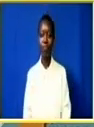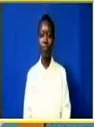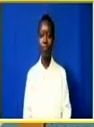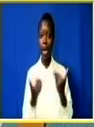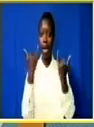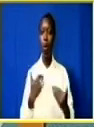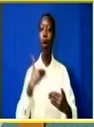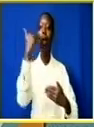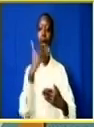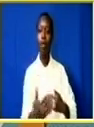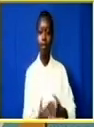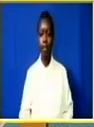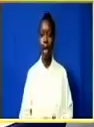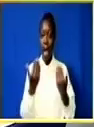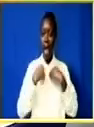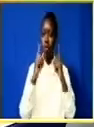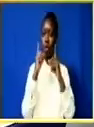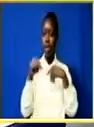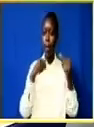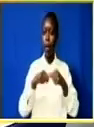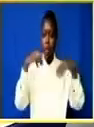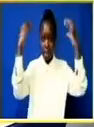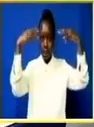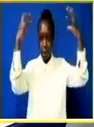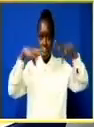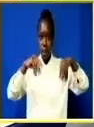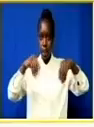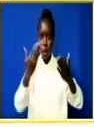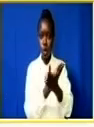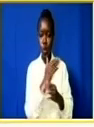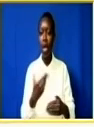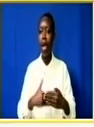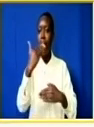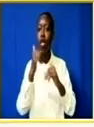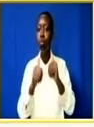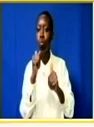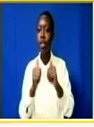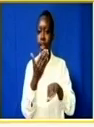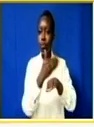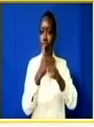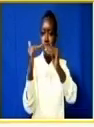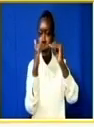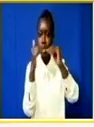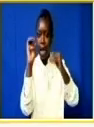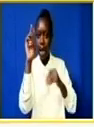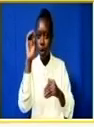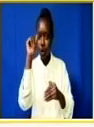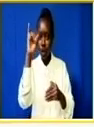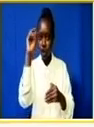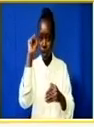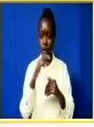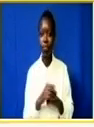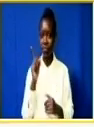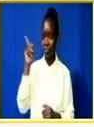to the next one. Okay. We have talked about splash erosion. Yes. We have the next one, which is? Sheet erosion. Sheet erosion. Mm. Sheet